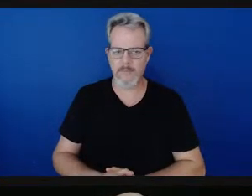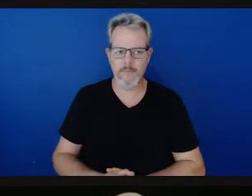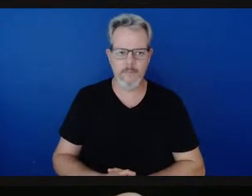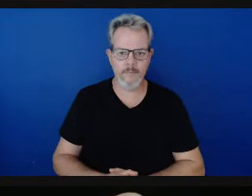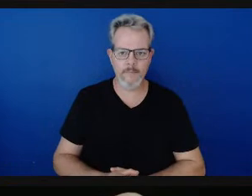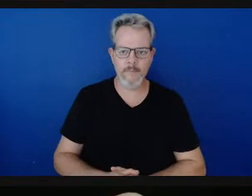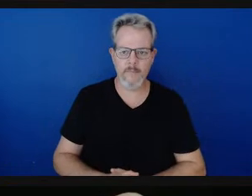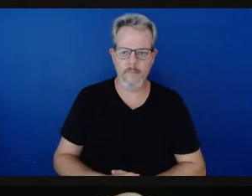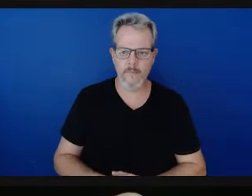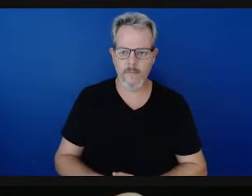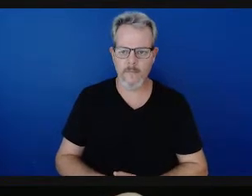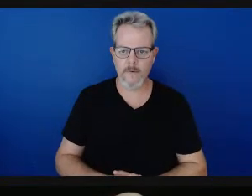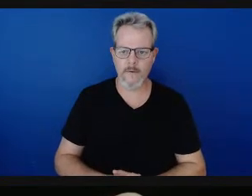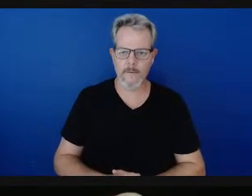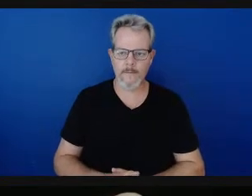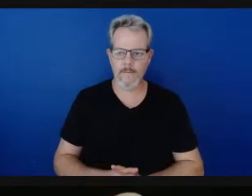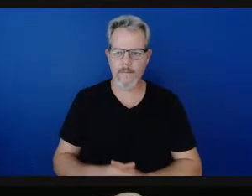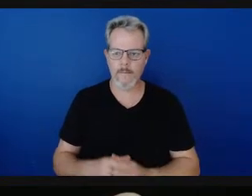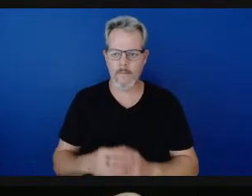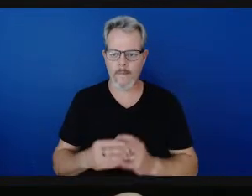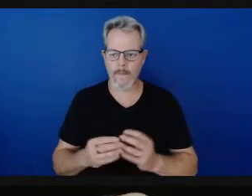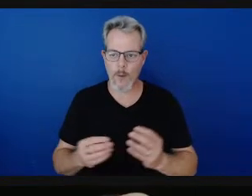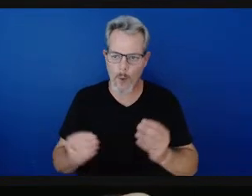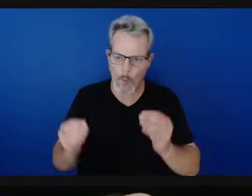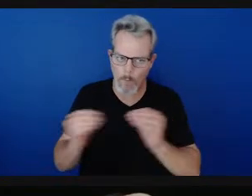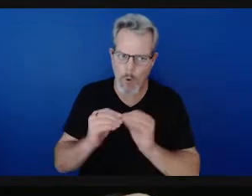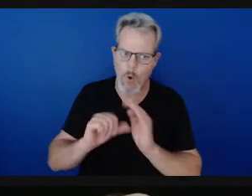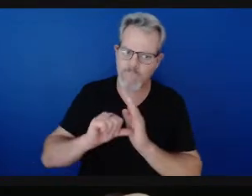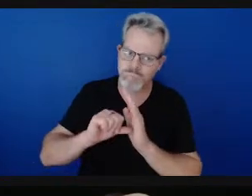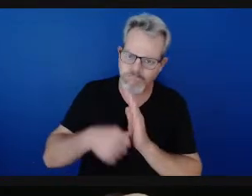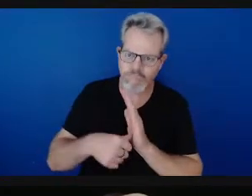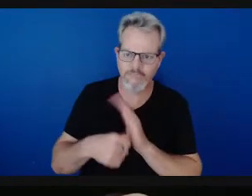wispy gas, more intense gas coming up.